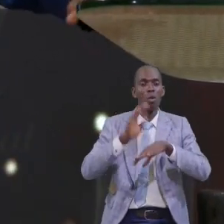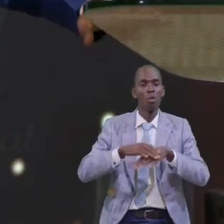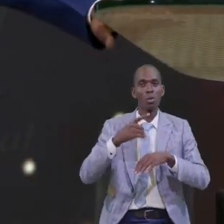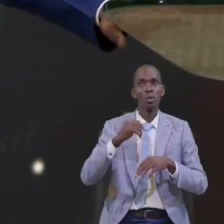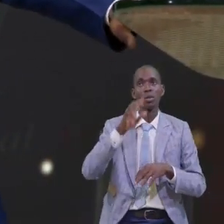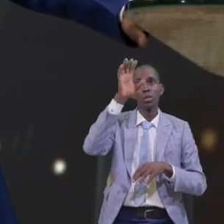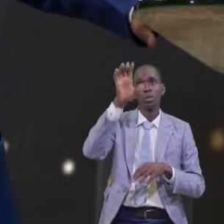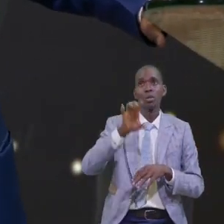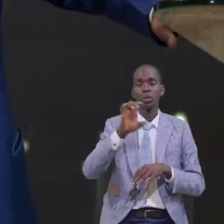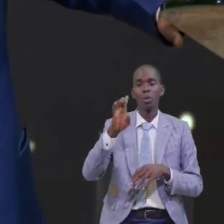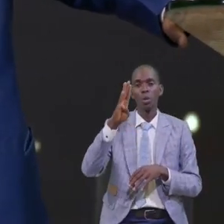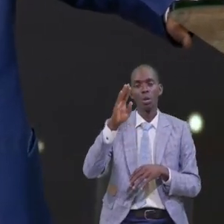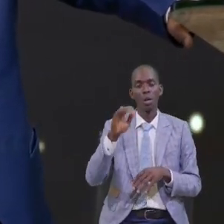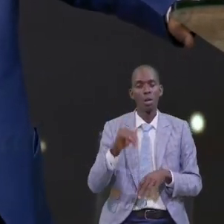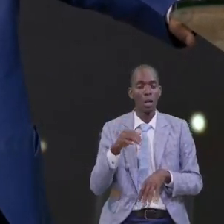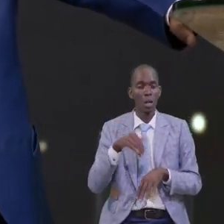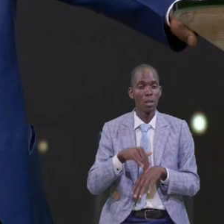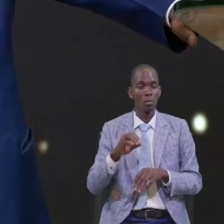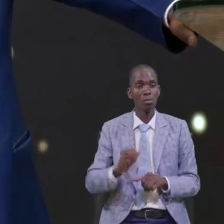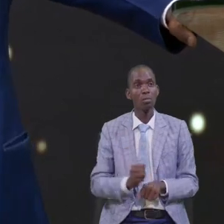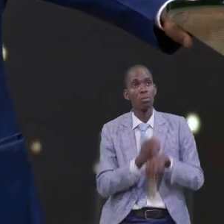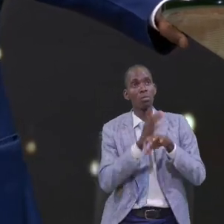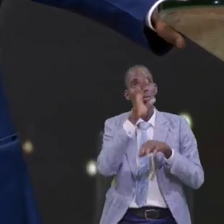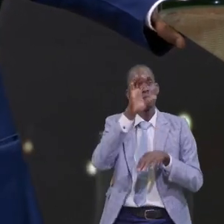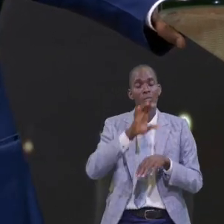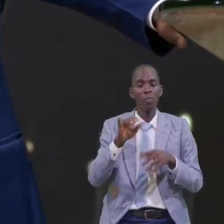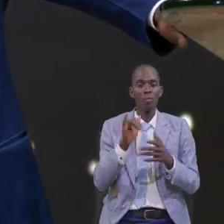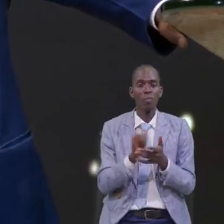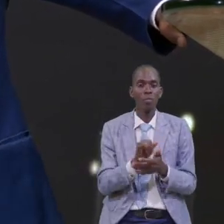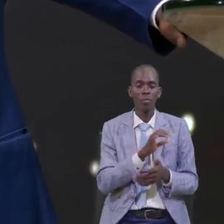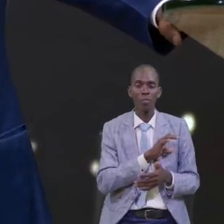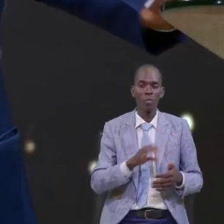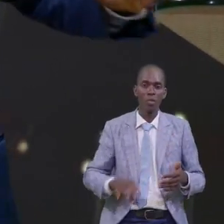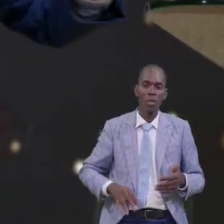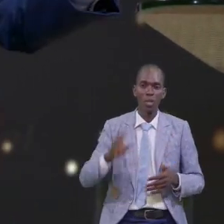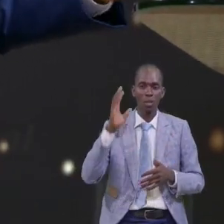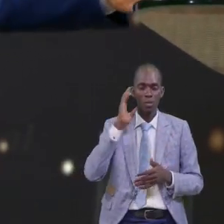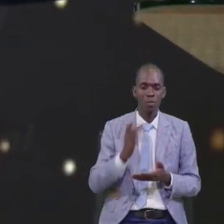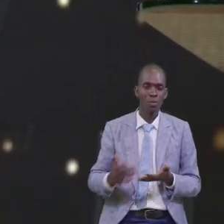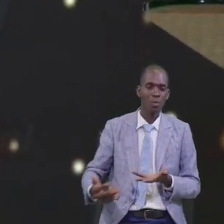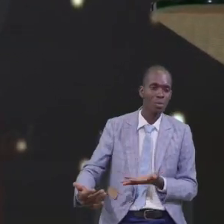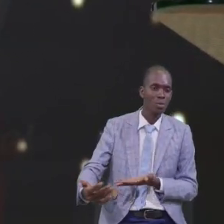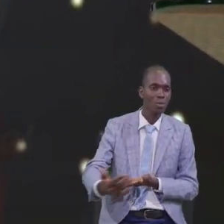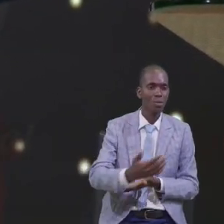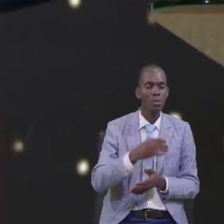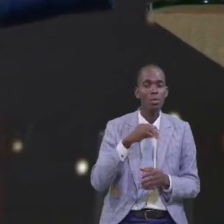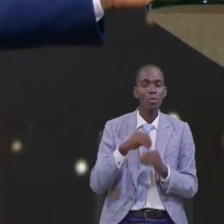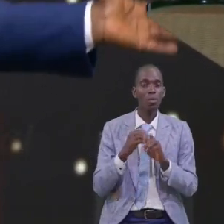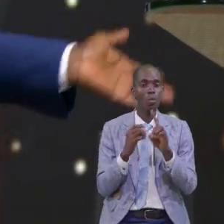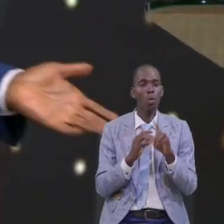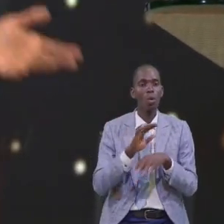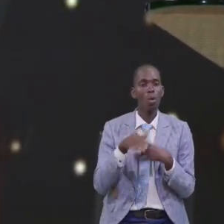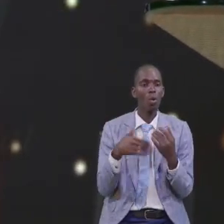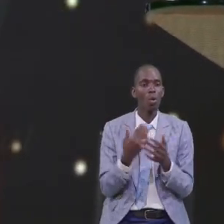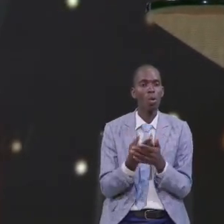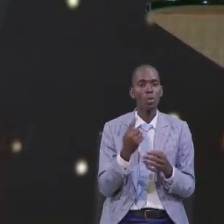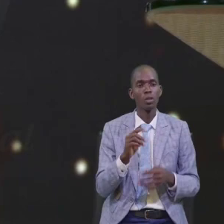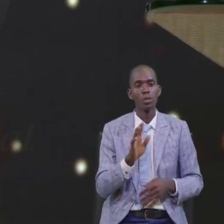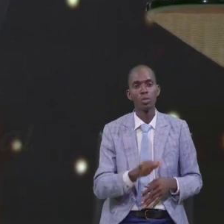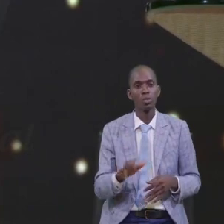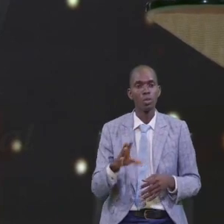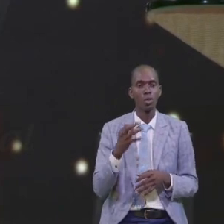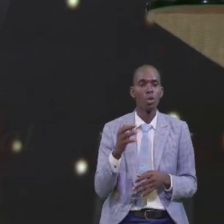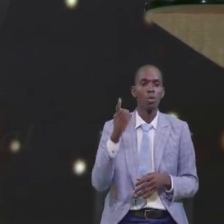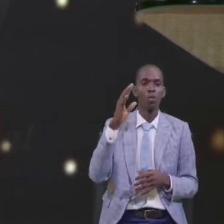Calvary, that Christ should gather in one all the children of God that are